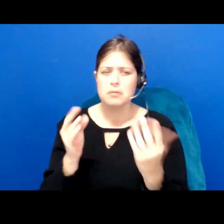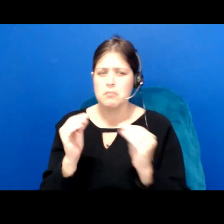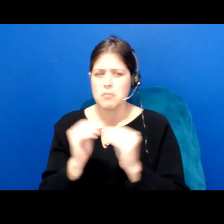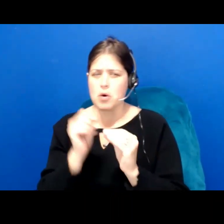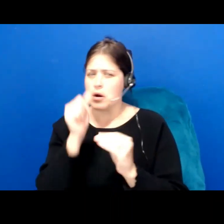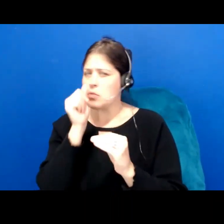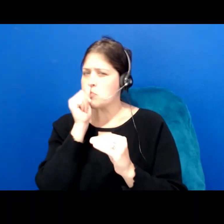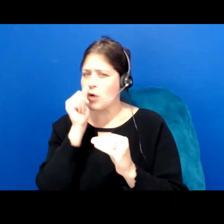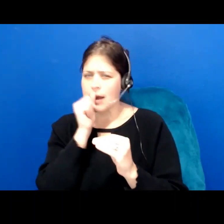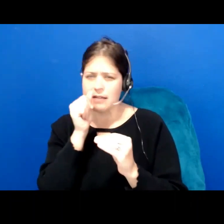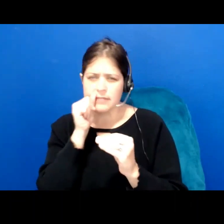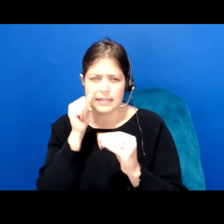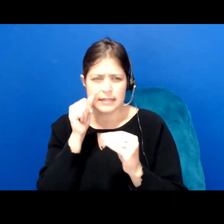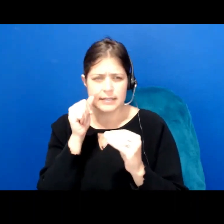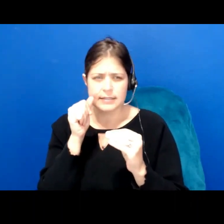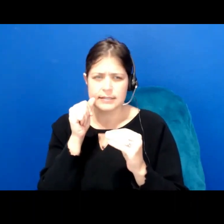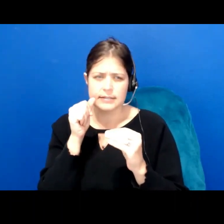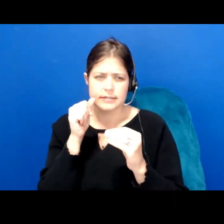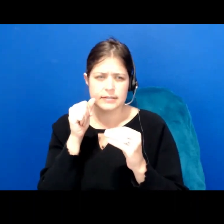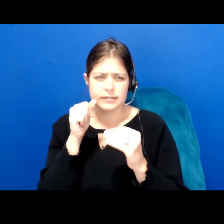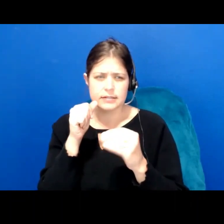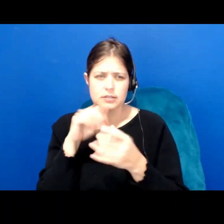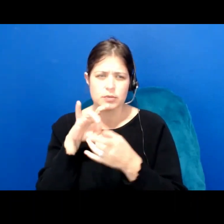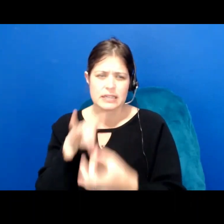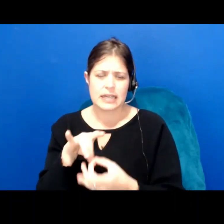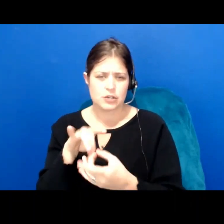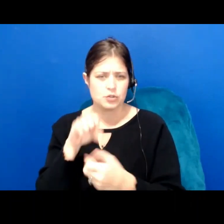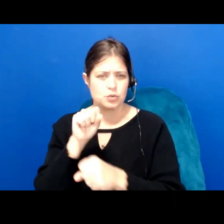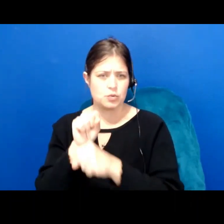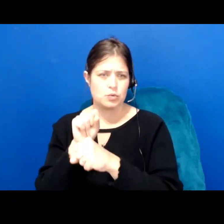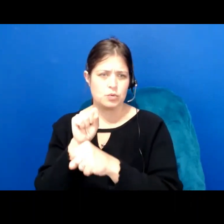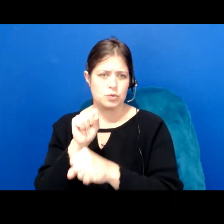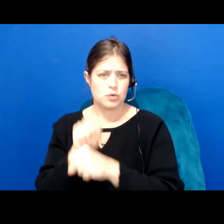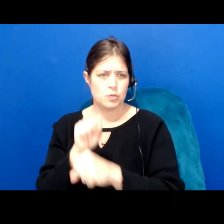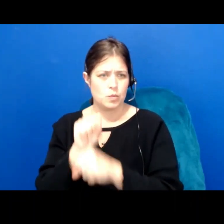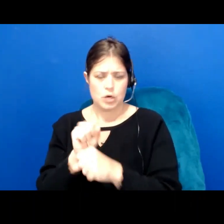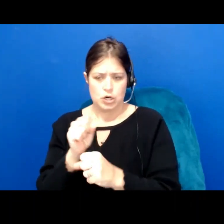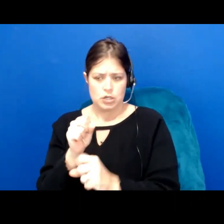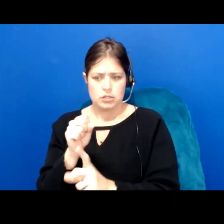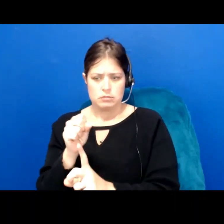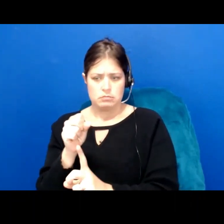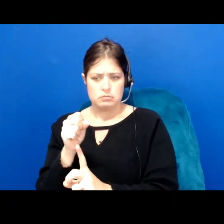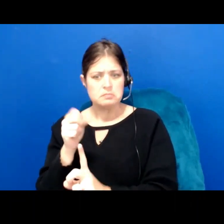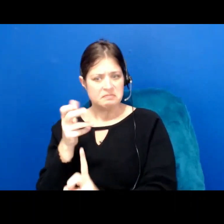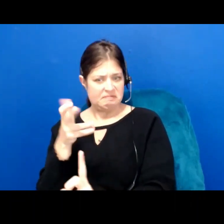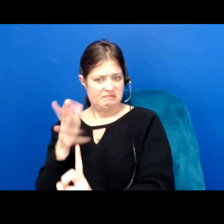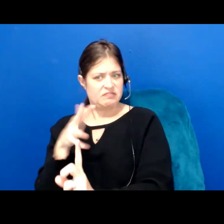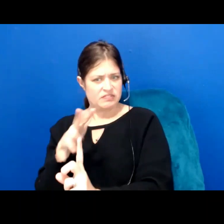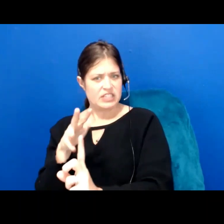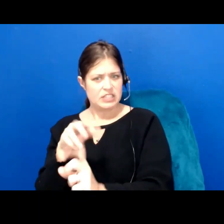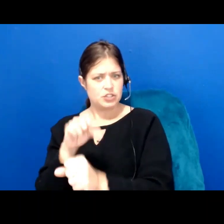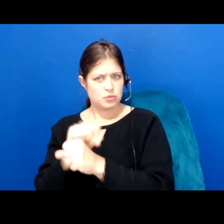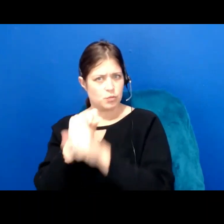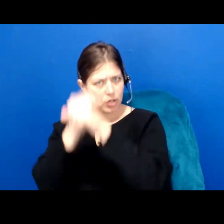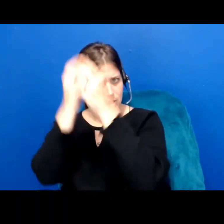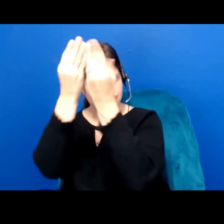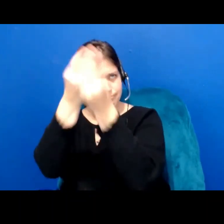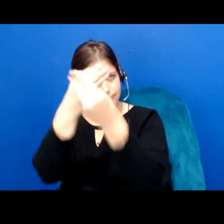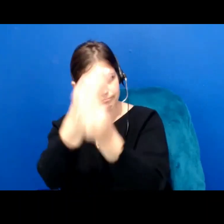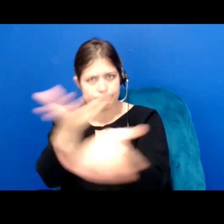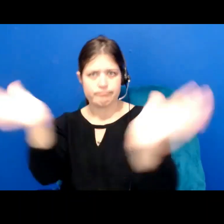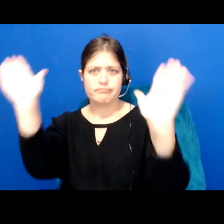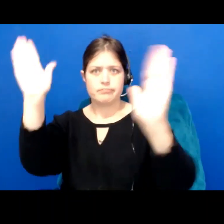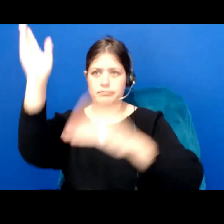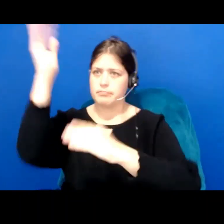privatized motif with work that is at the point at which you've decided to make a public presentation.